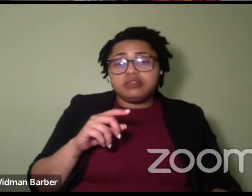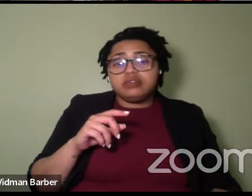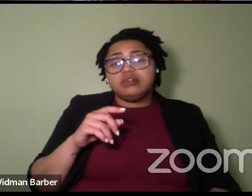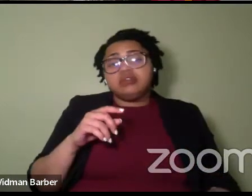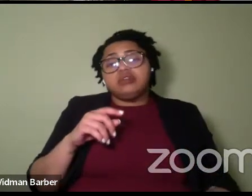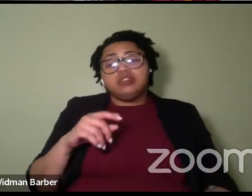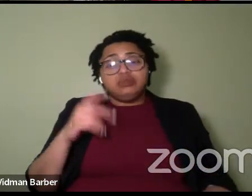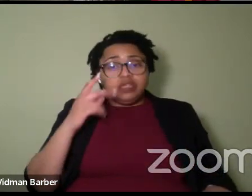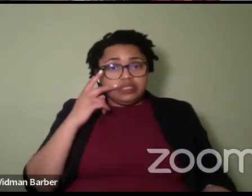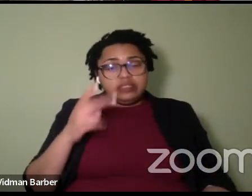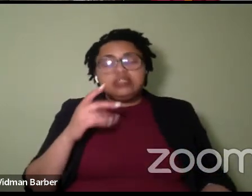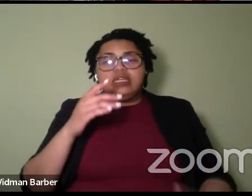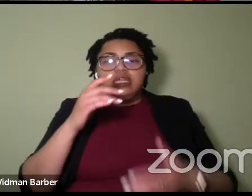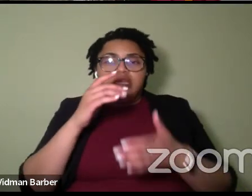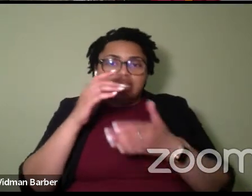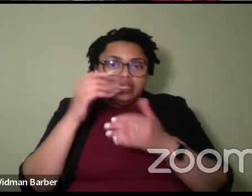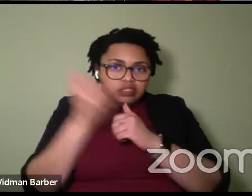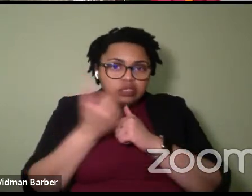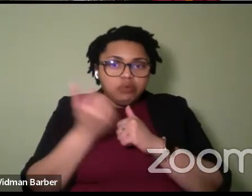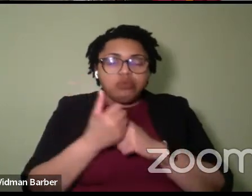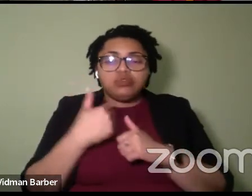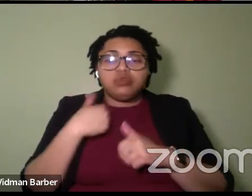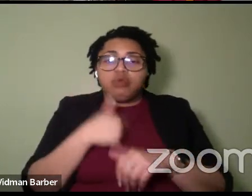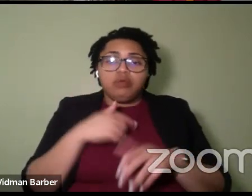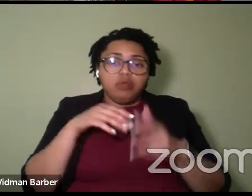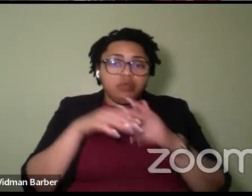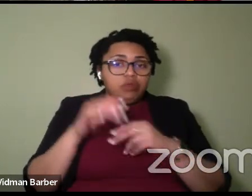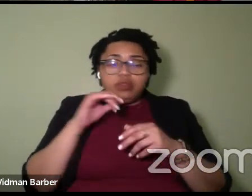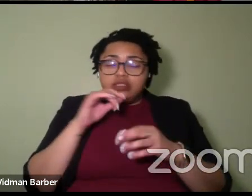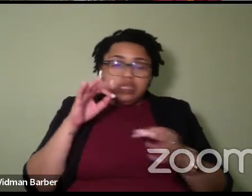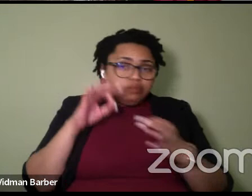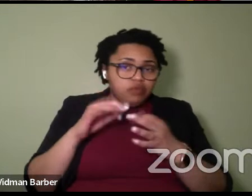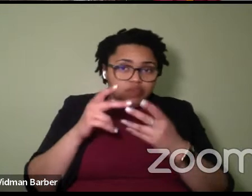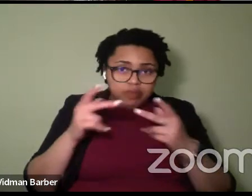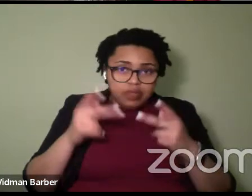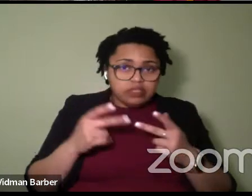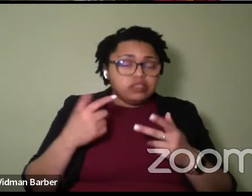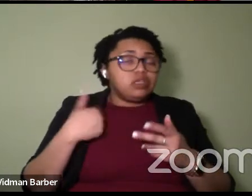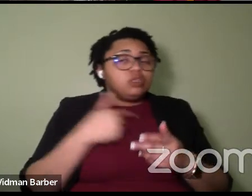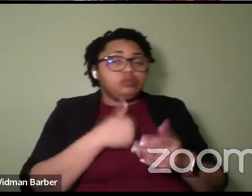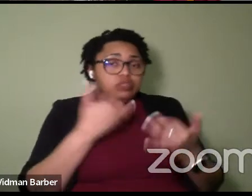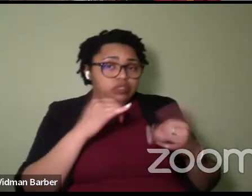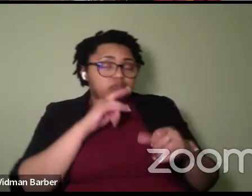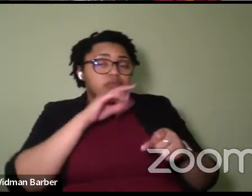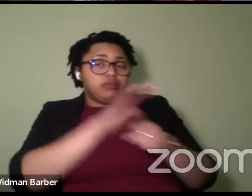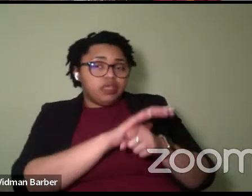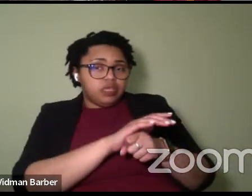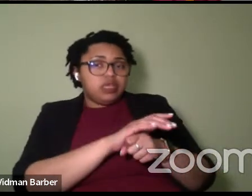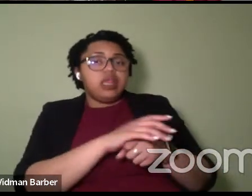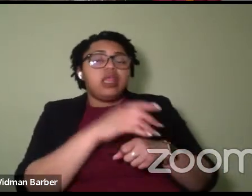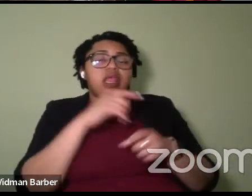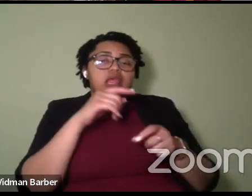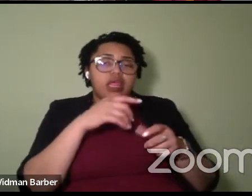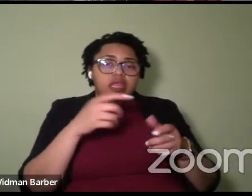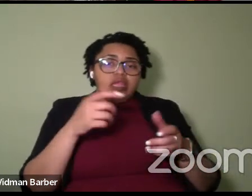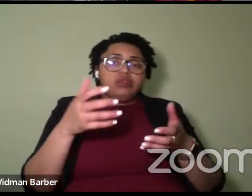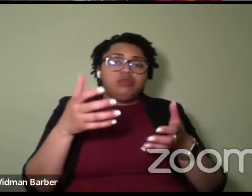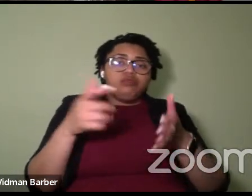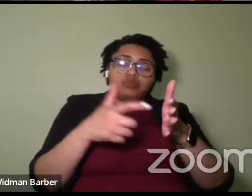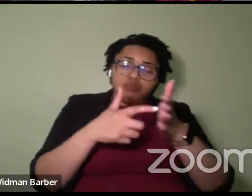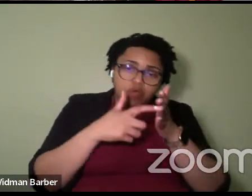to get support while we're in these imperfect spaces, while we stay committed to in demanding that the spaces themselves